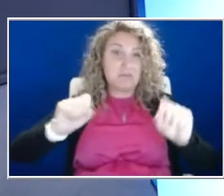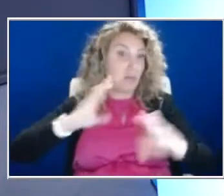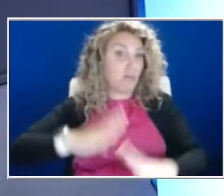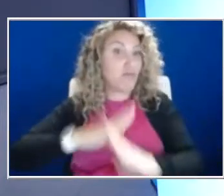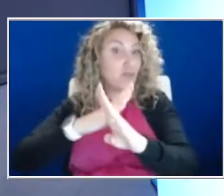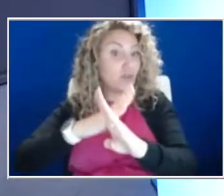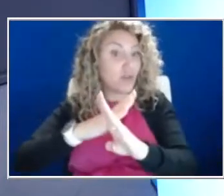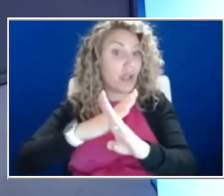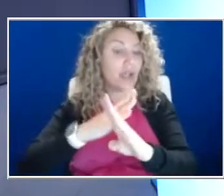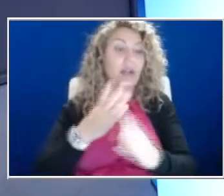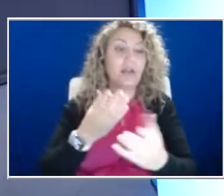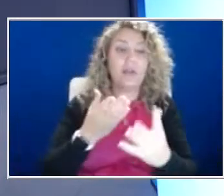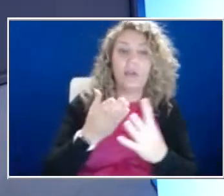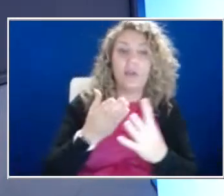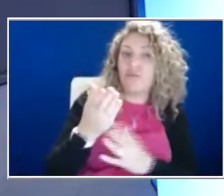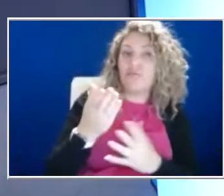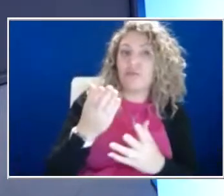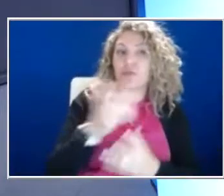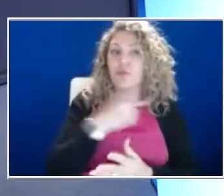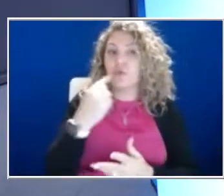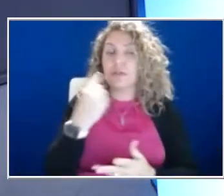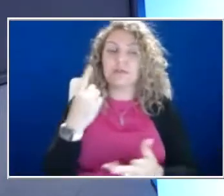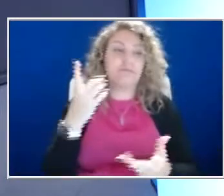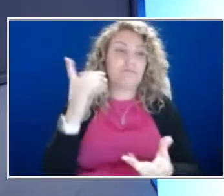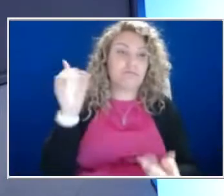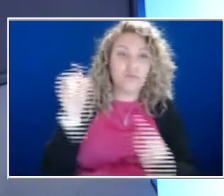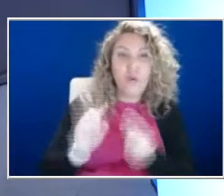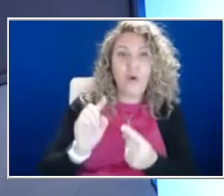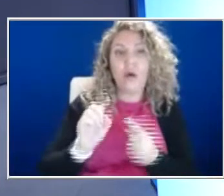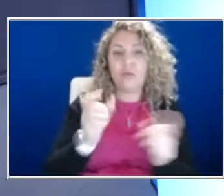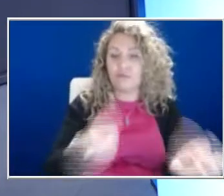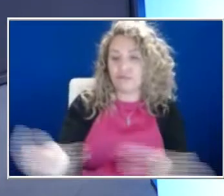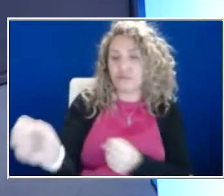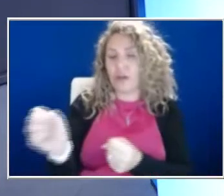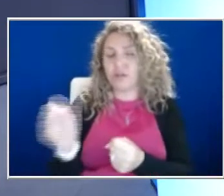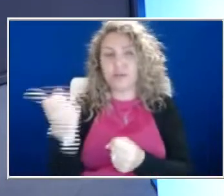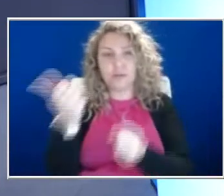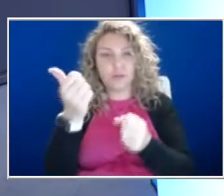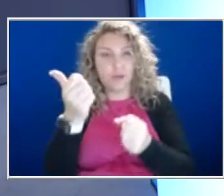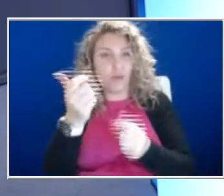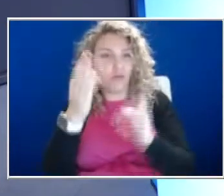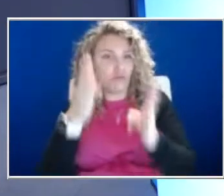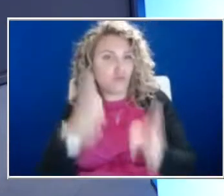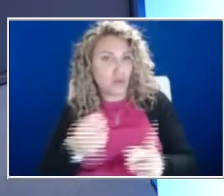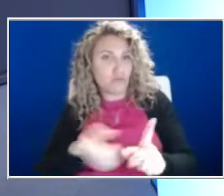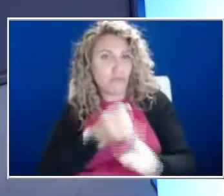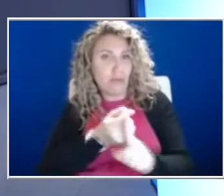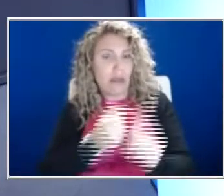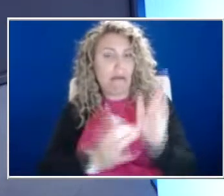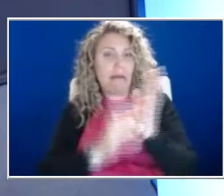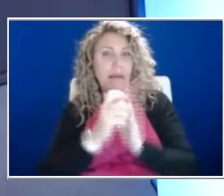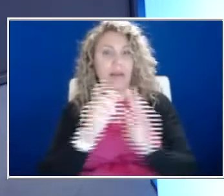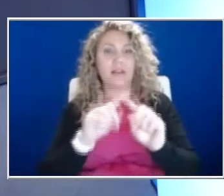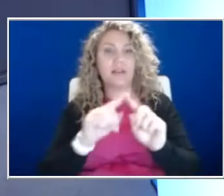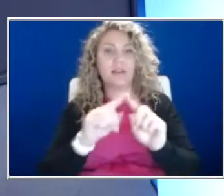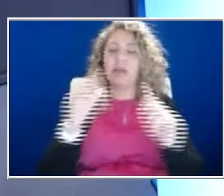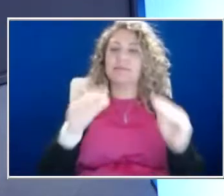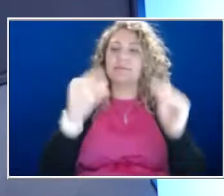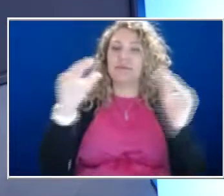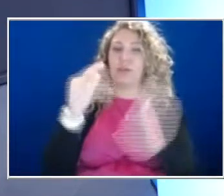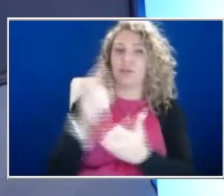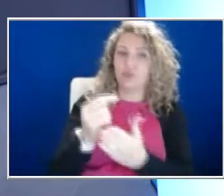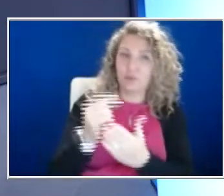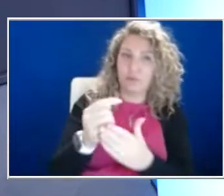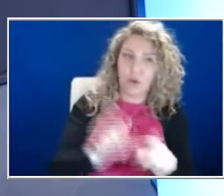through risk-reducing strategies somebody else getting a cancer. But it also has advanced on the treatment side. So patients